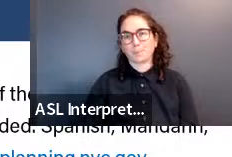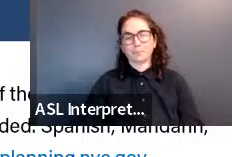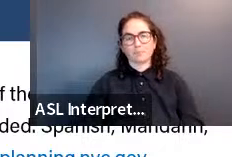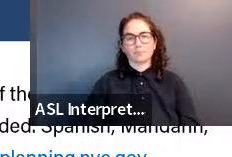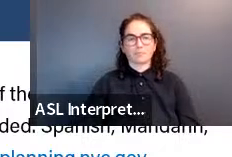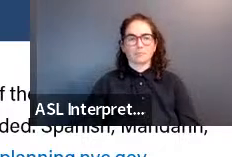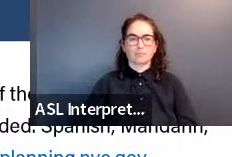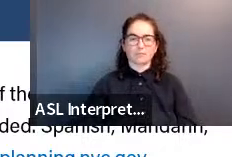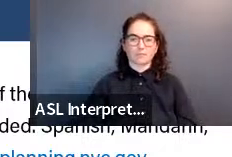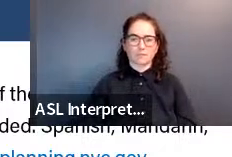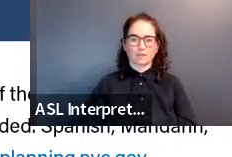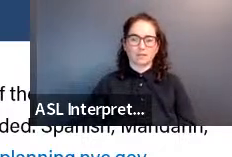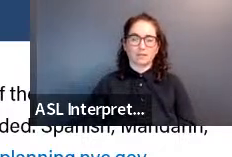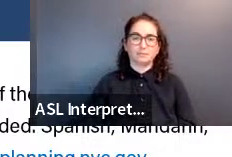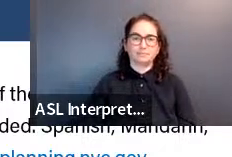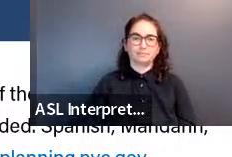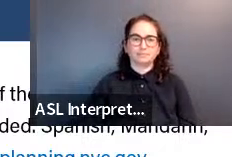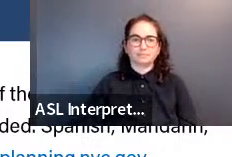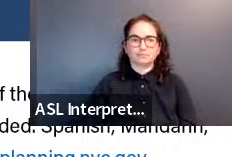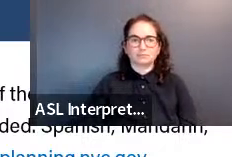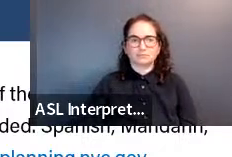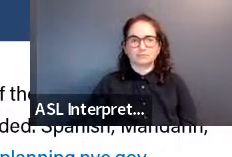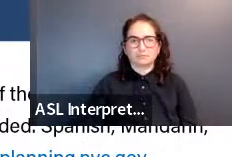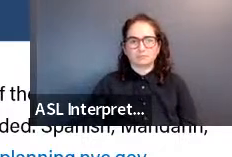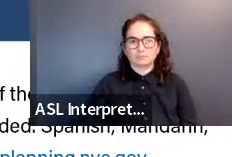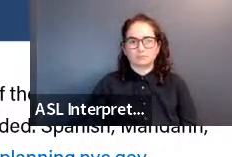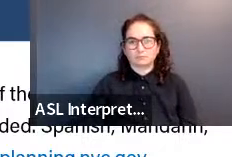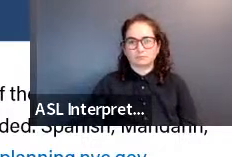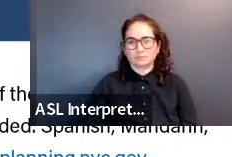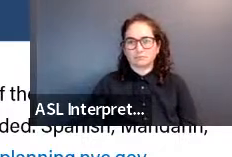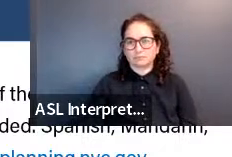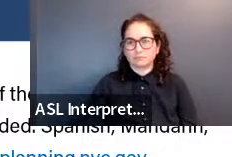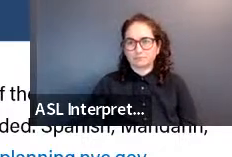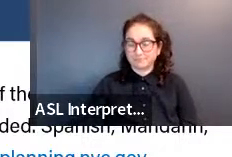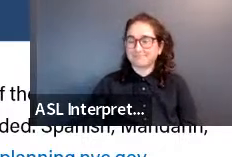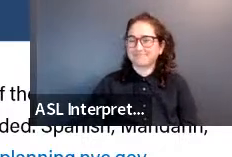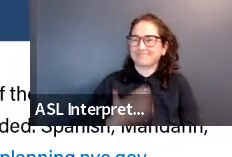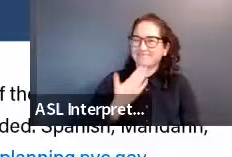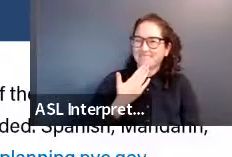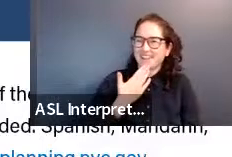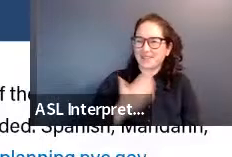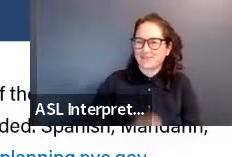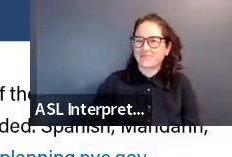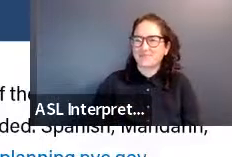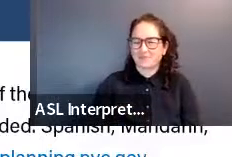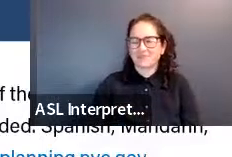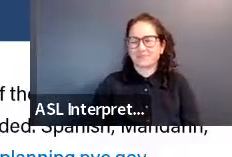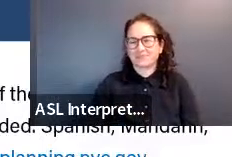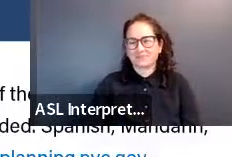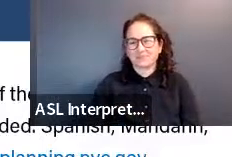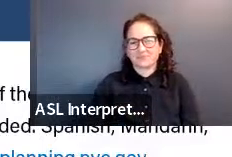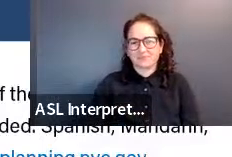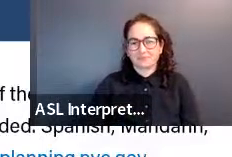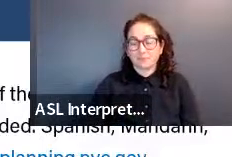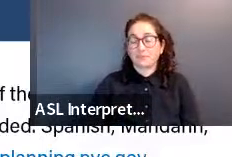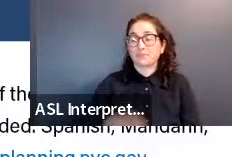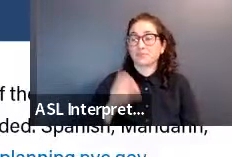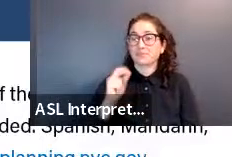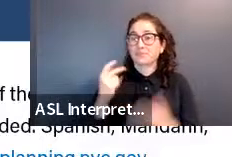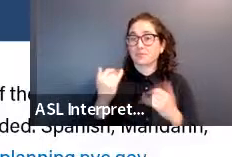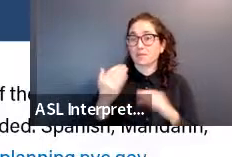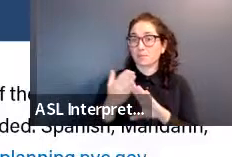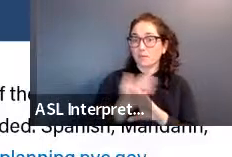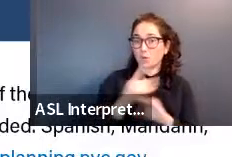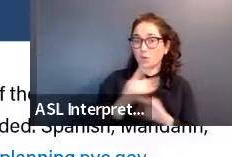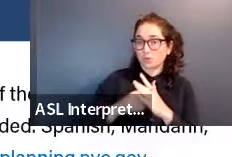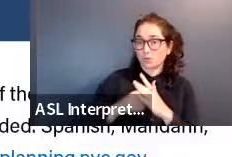dl@planning.nyc.gov. This is the end of Cantonese interpretation. Thank you so much. So before we get started with